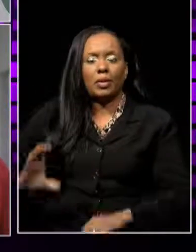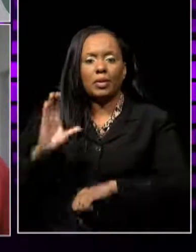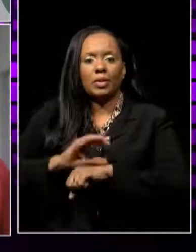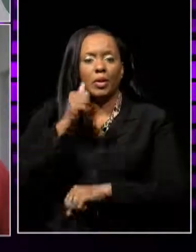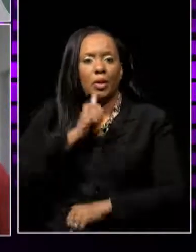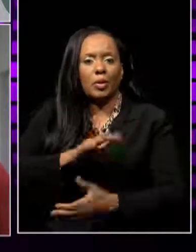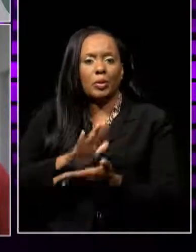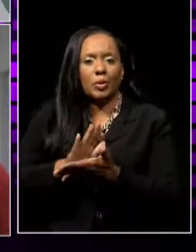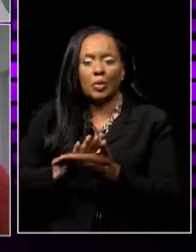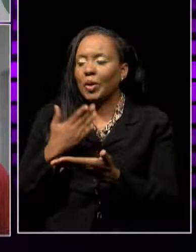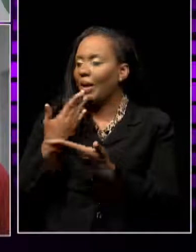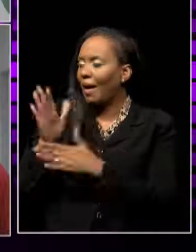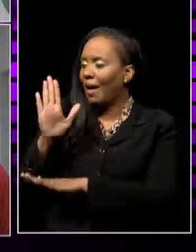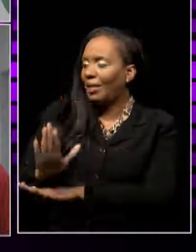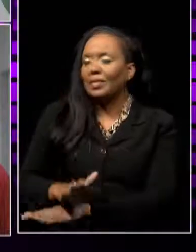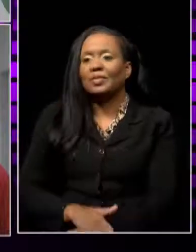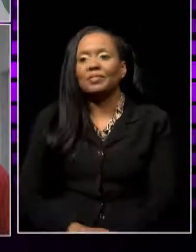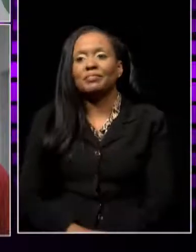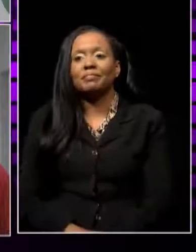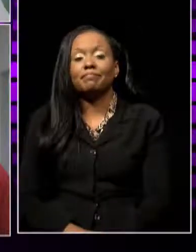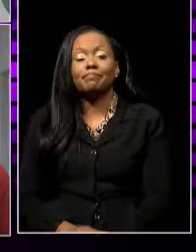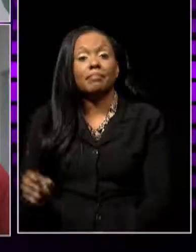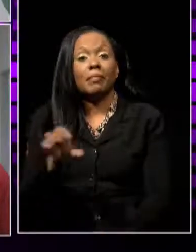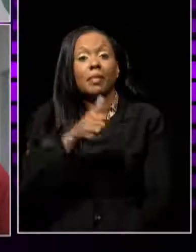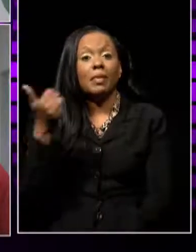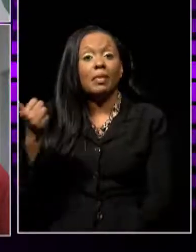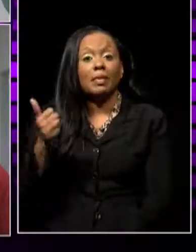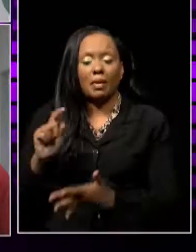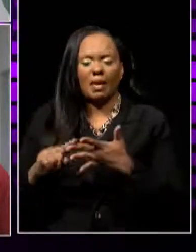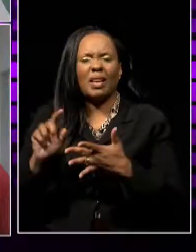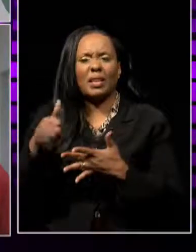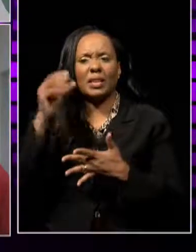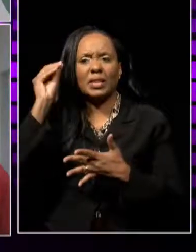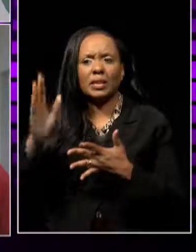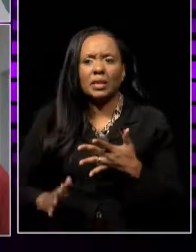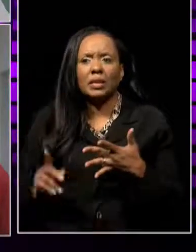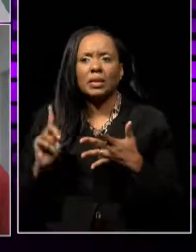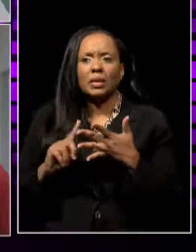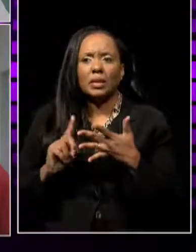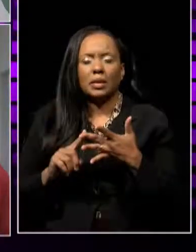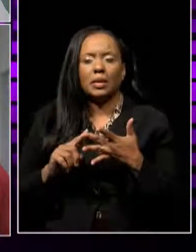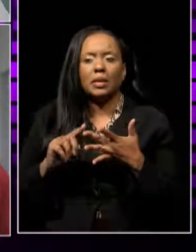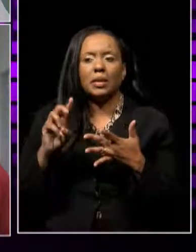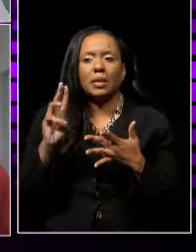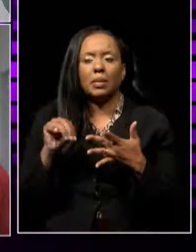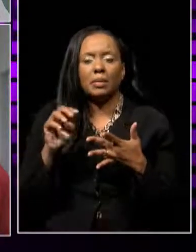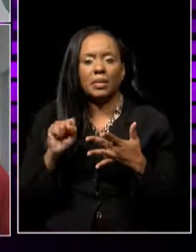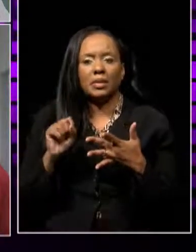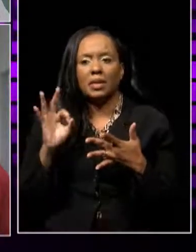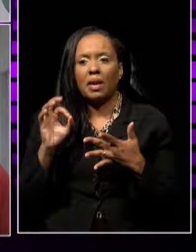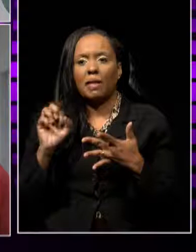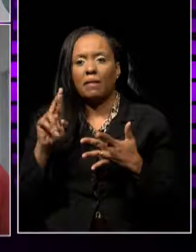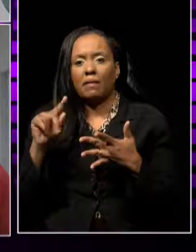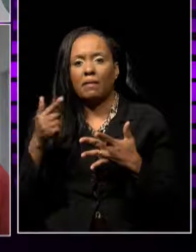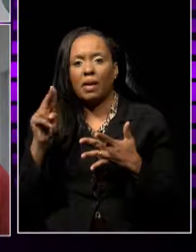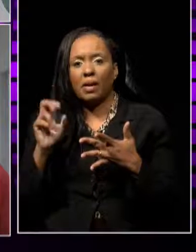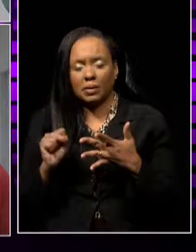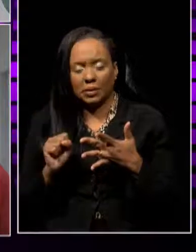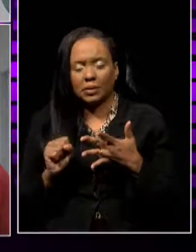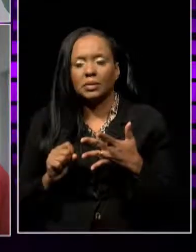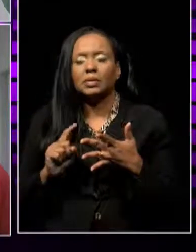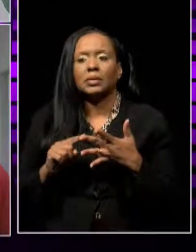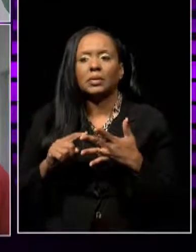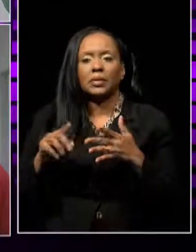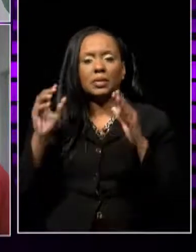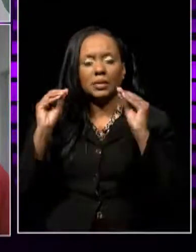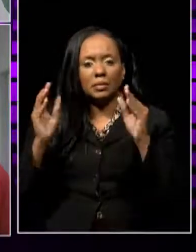me. All right. We have another teacher by the name of Miss Miranda Fergus. And she's a trained graduate teacher as well,